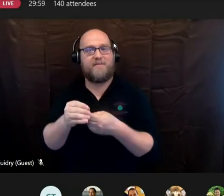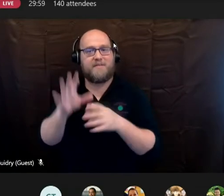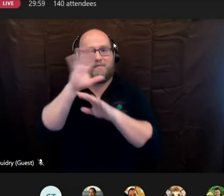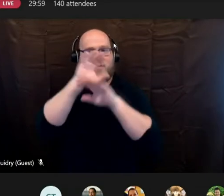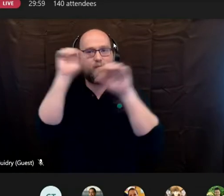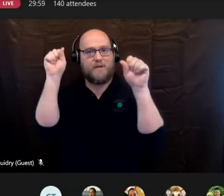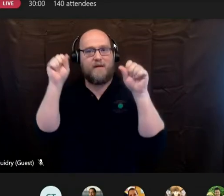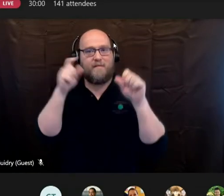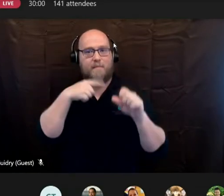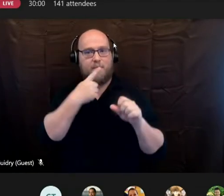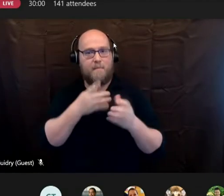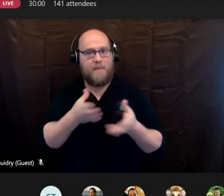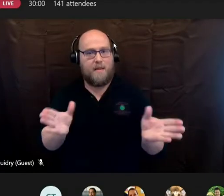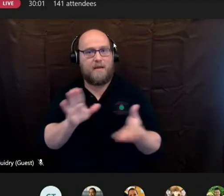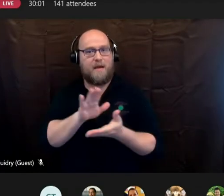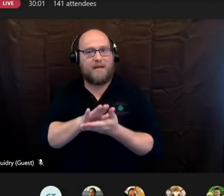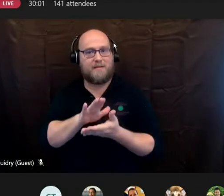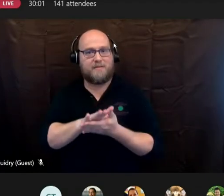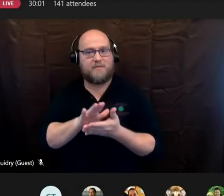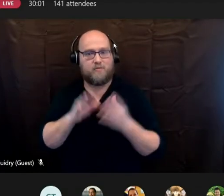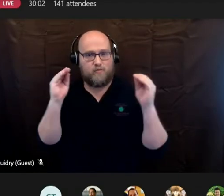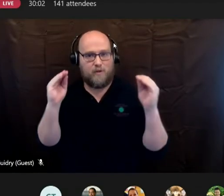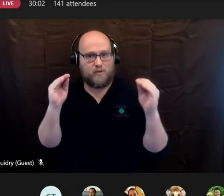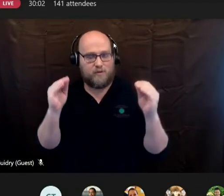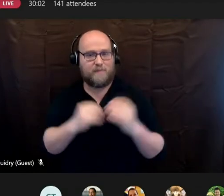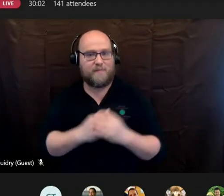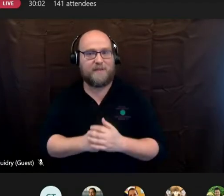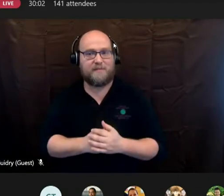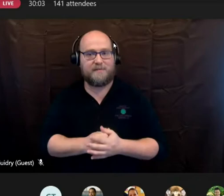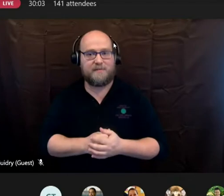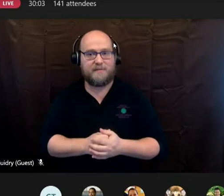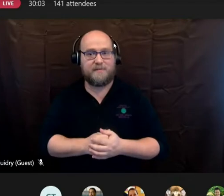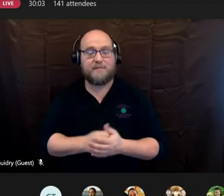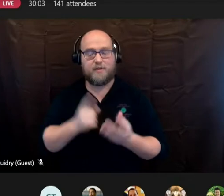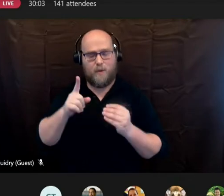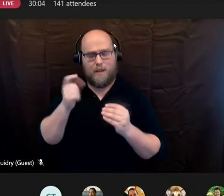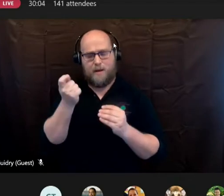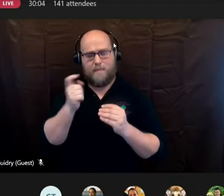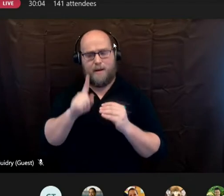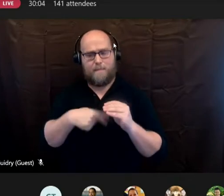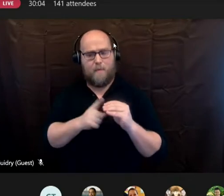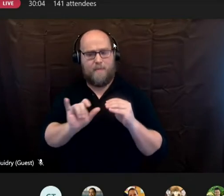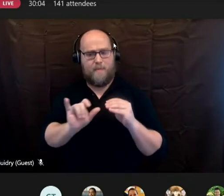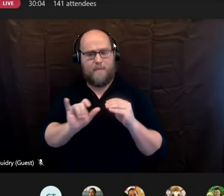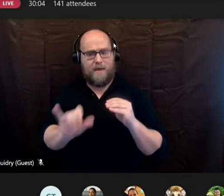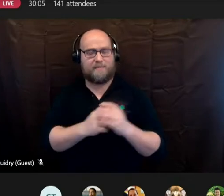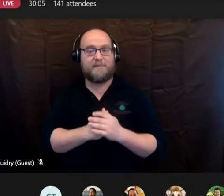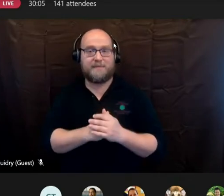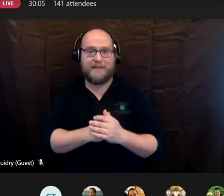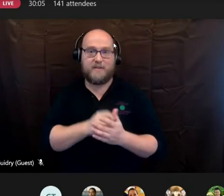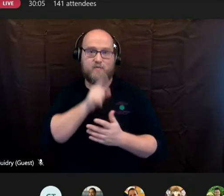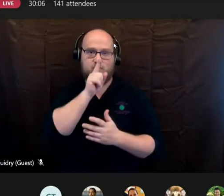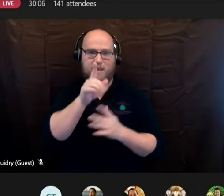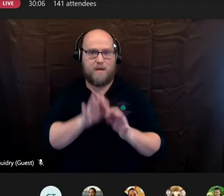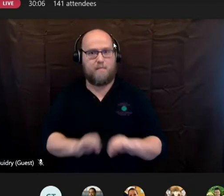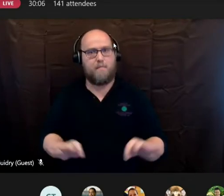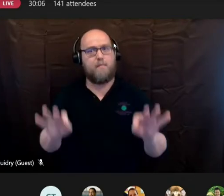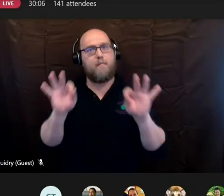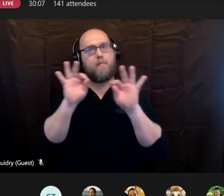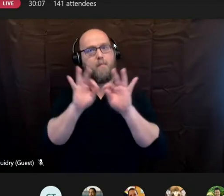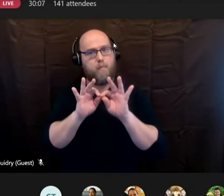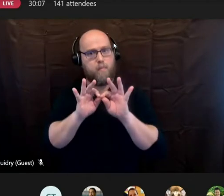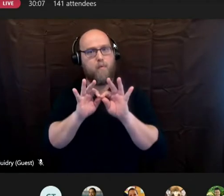pursue academic and student well-being. So a bit about this, it is an important exercise, but it's also a bureaucratic